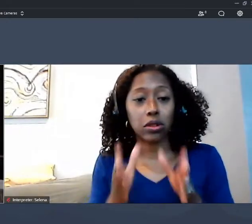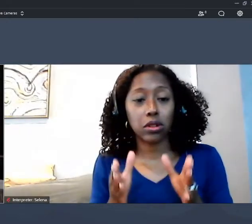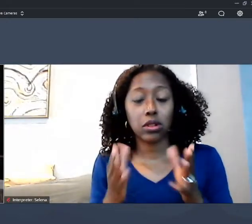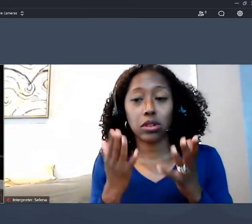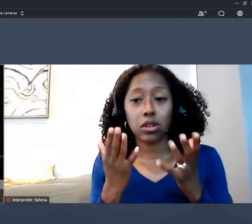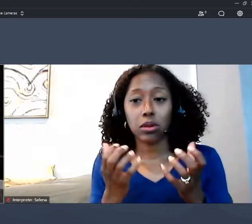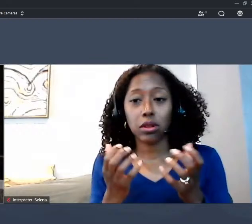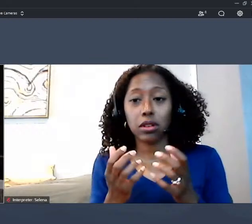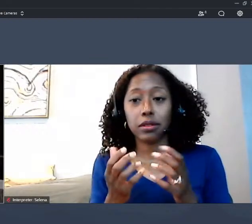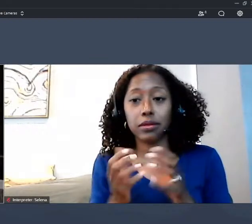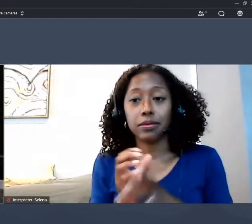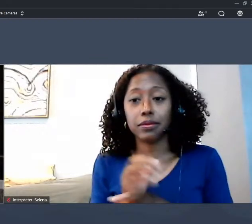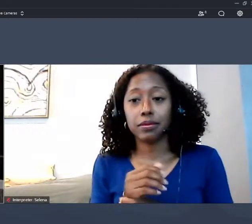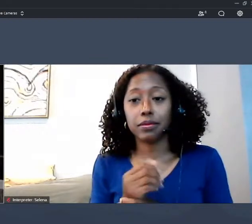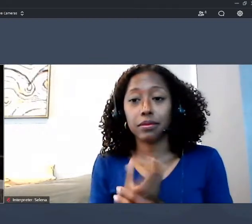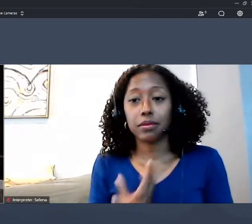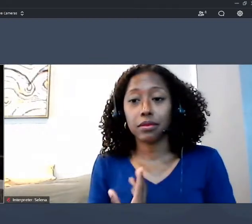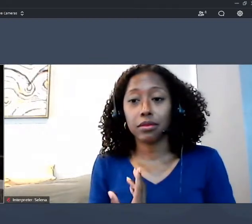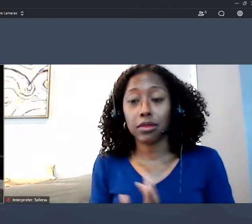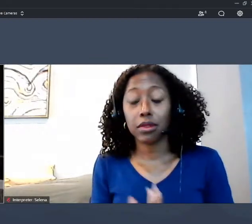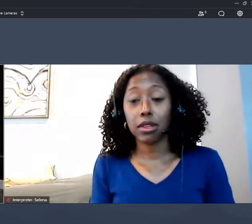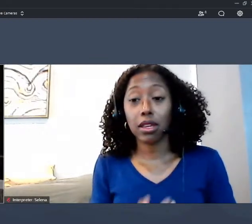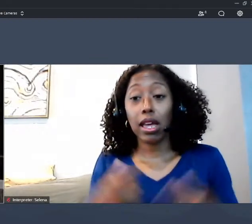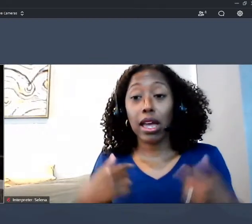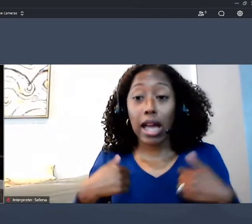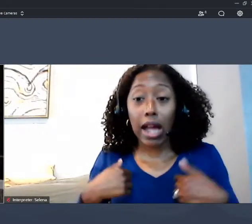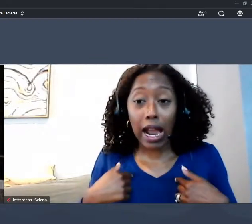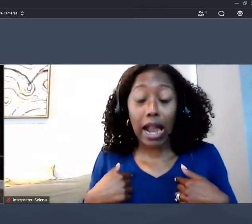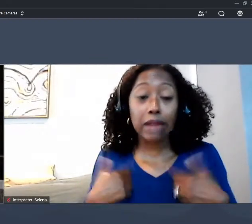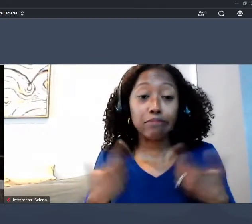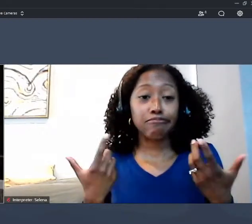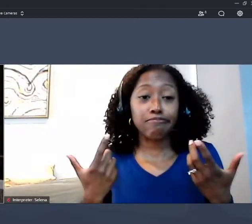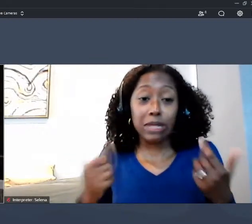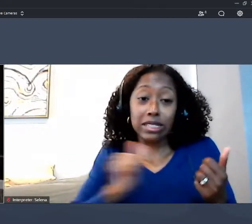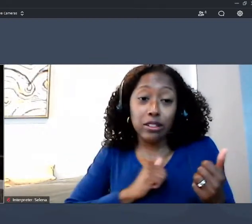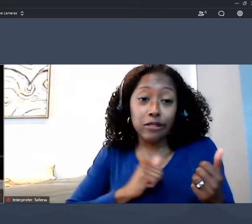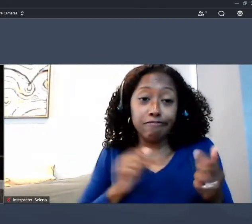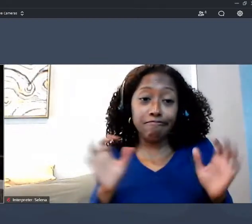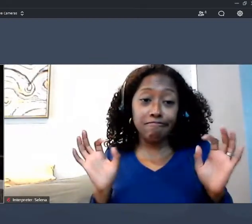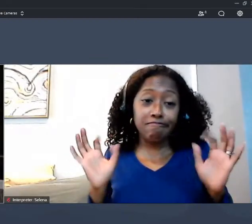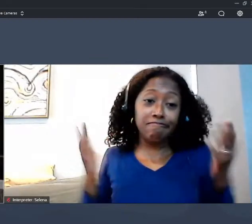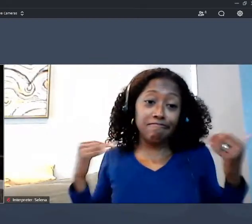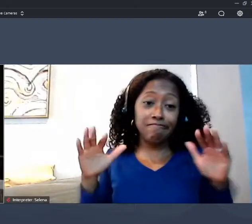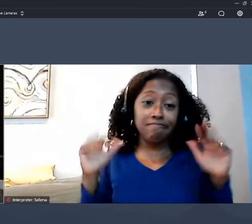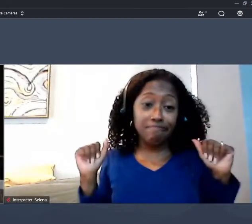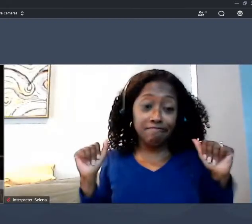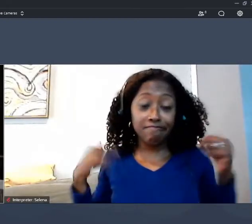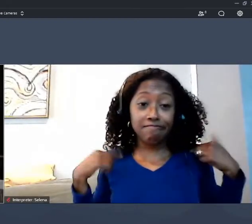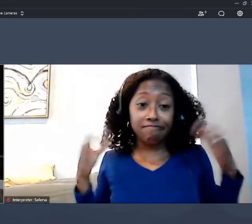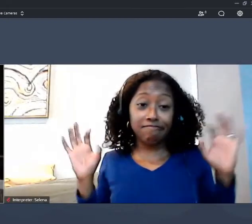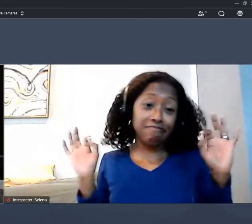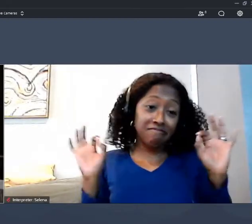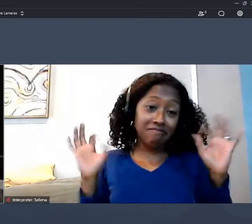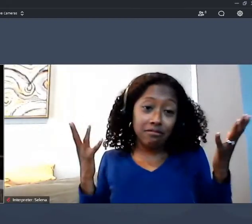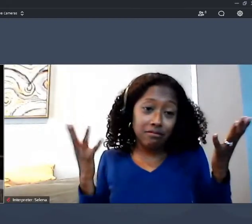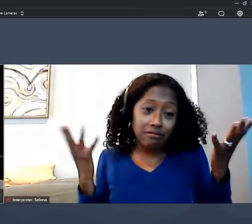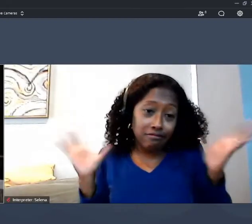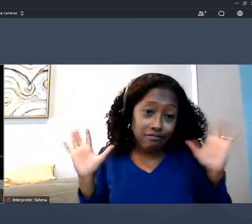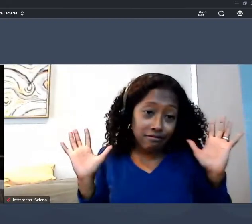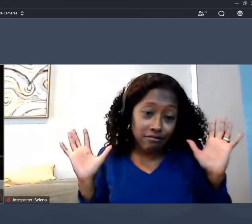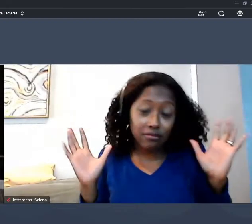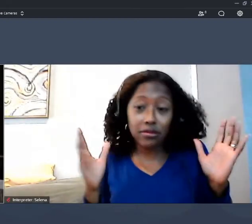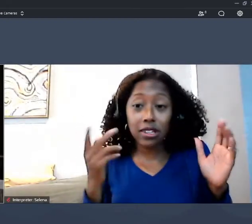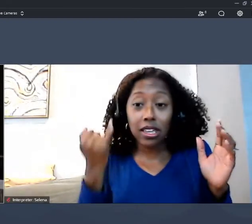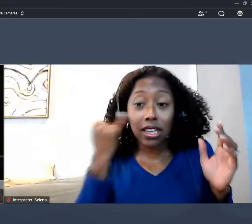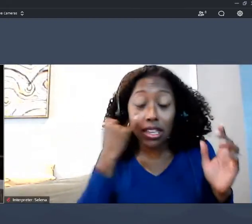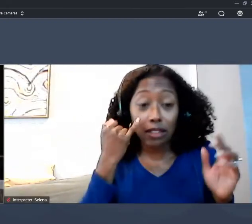I am completely agnostic on both of these issues. If this is what the neighborhood wants, then